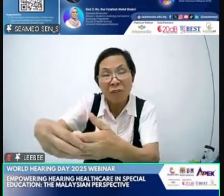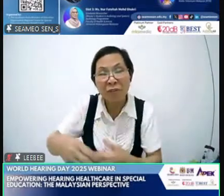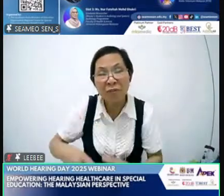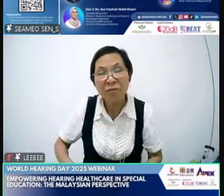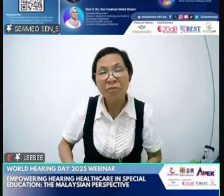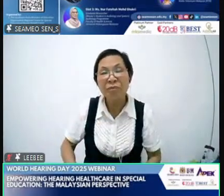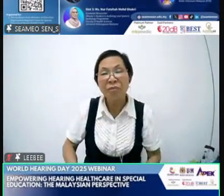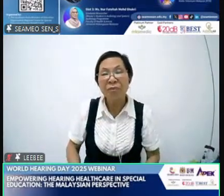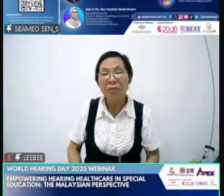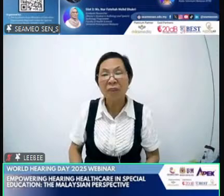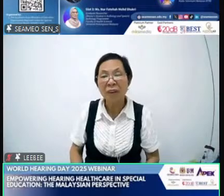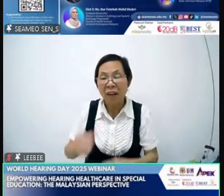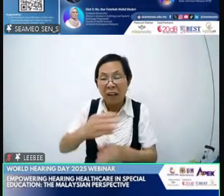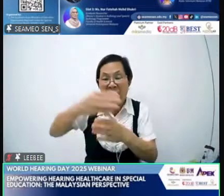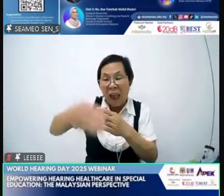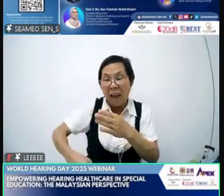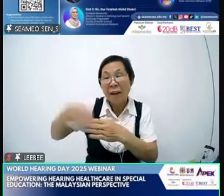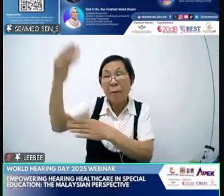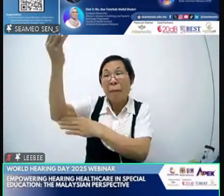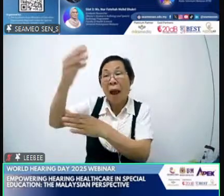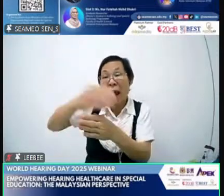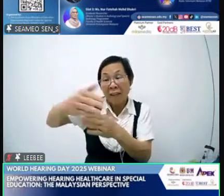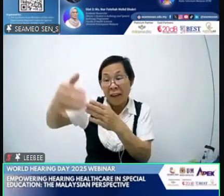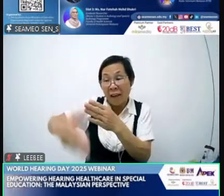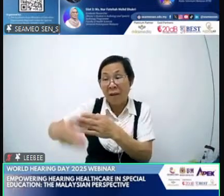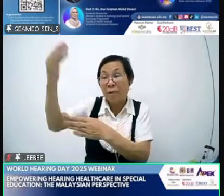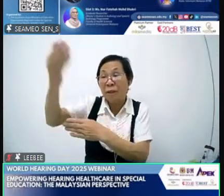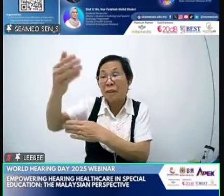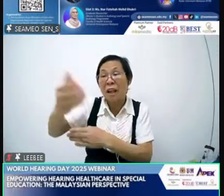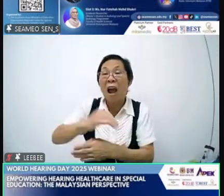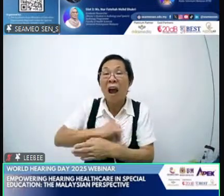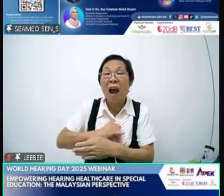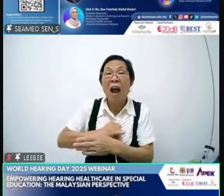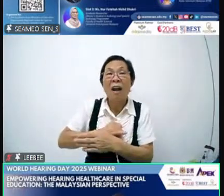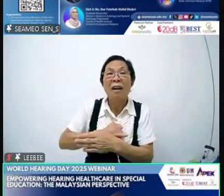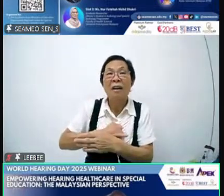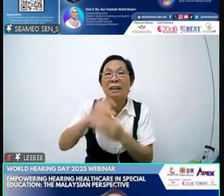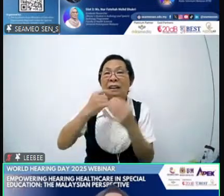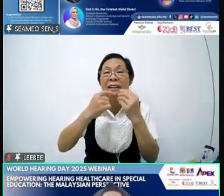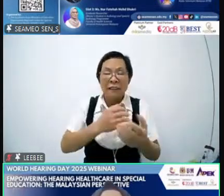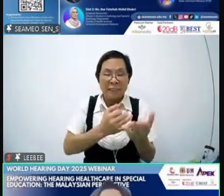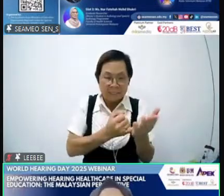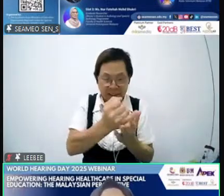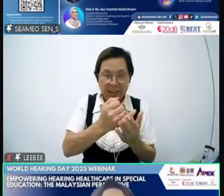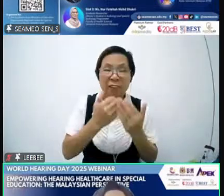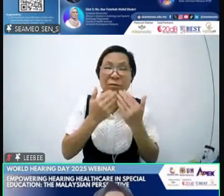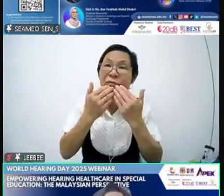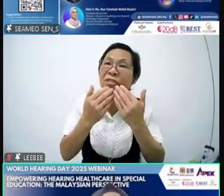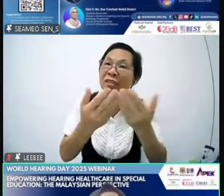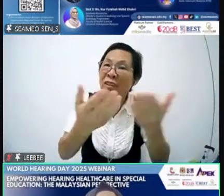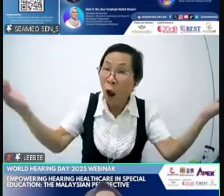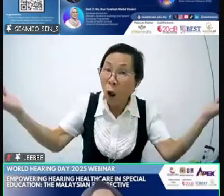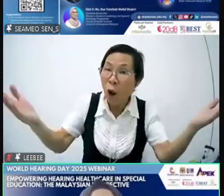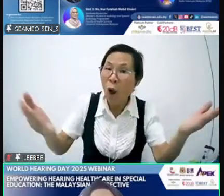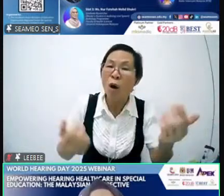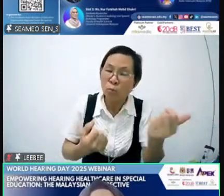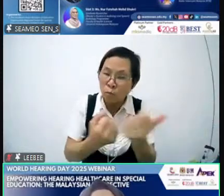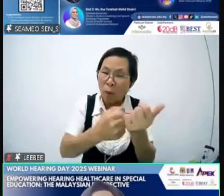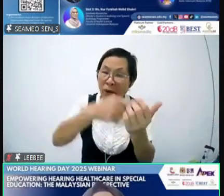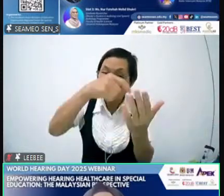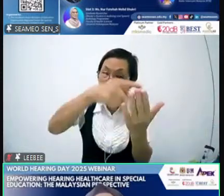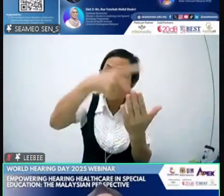As we come to the end of this presentation, I would like to sincerely thank everyone who contributed to this initiative. A